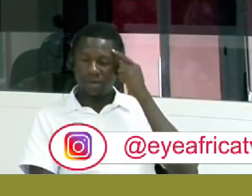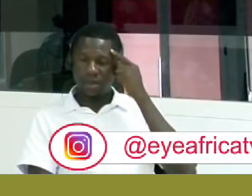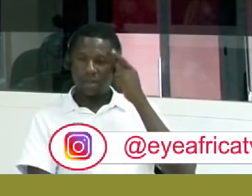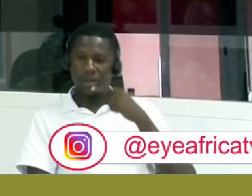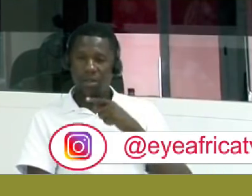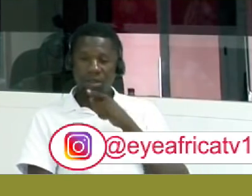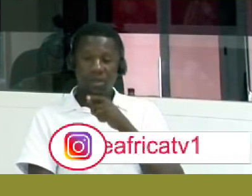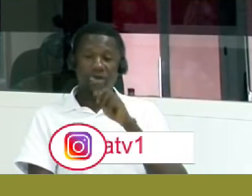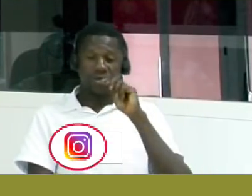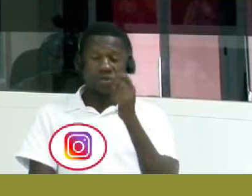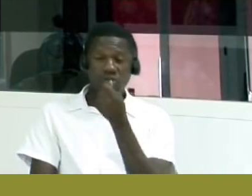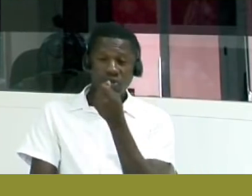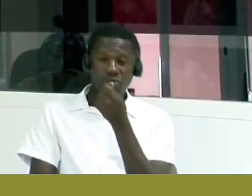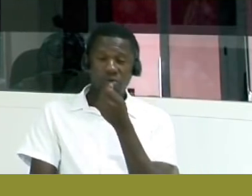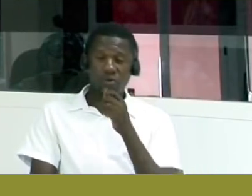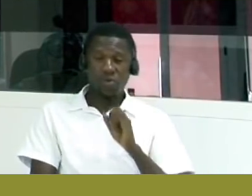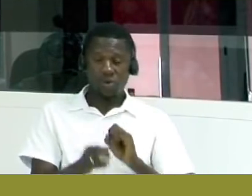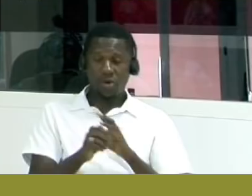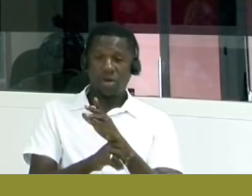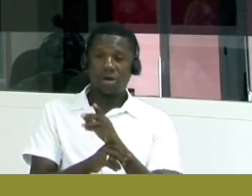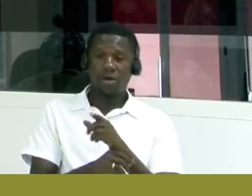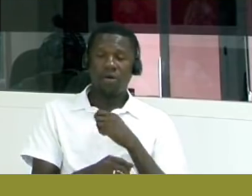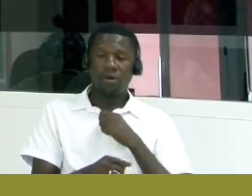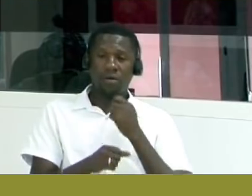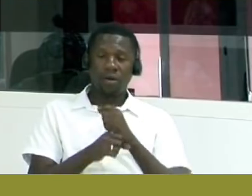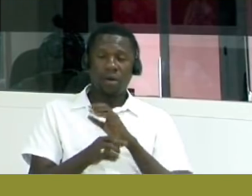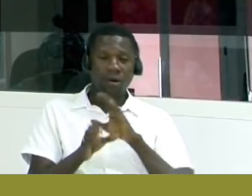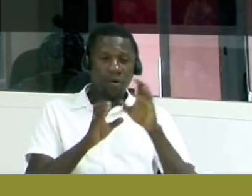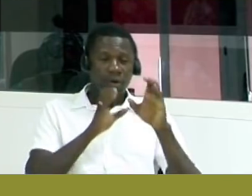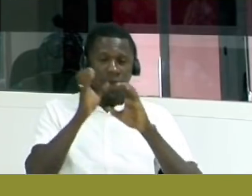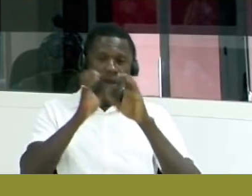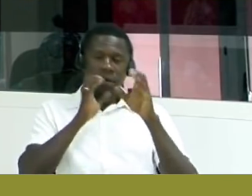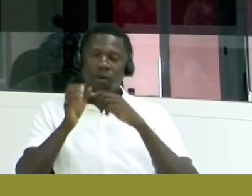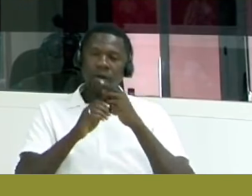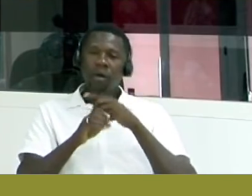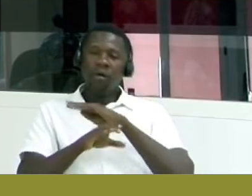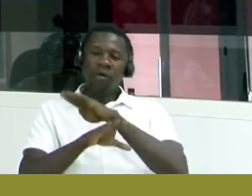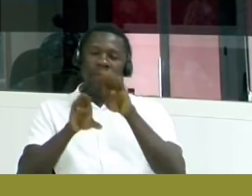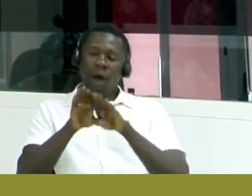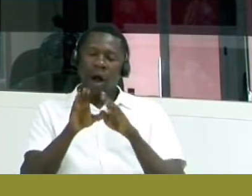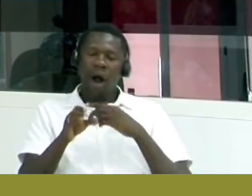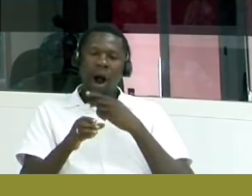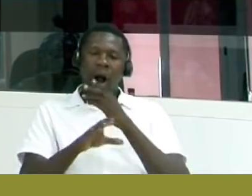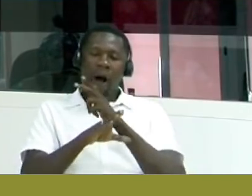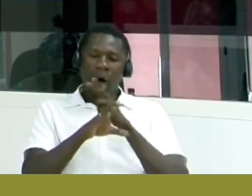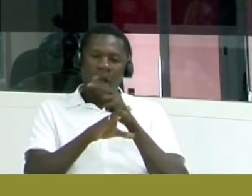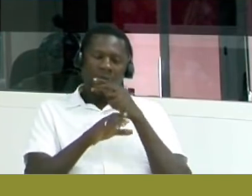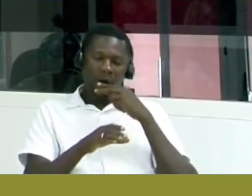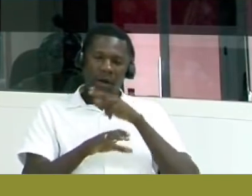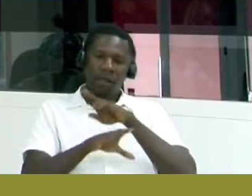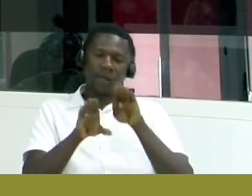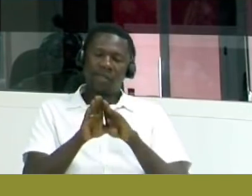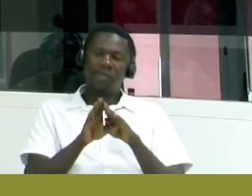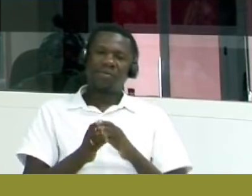new information, this new order, would be communicated to the forces on the ground. I would have thought so.